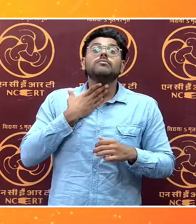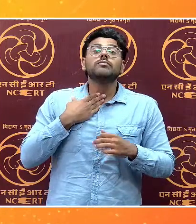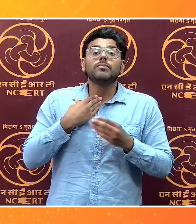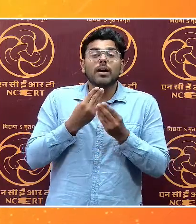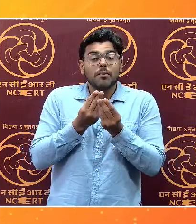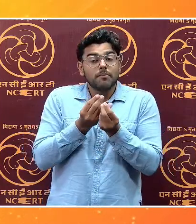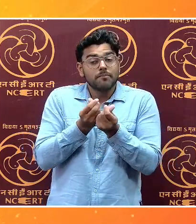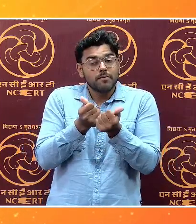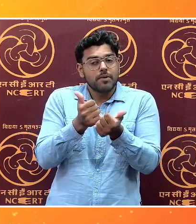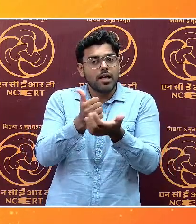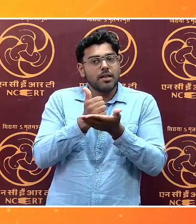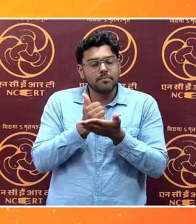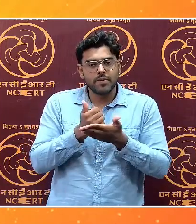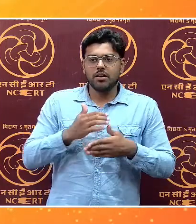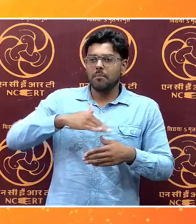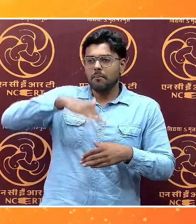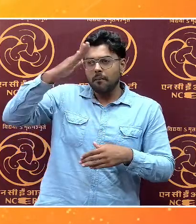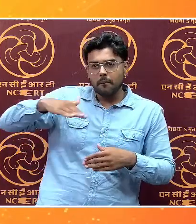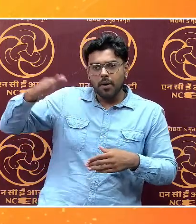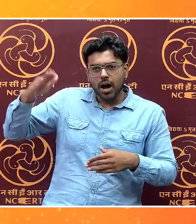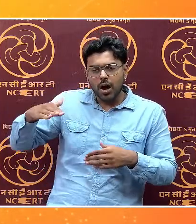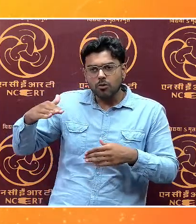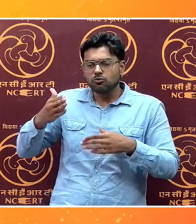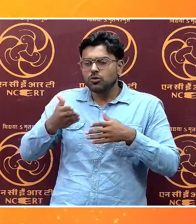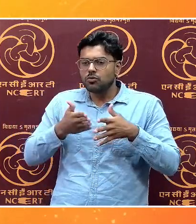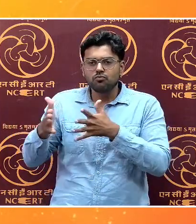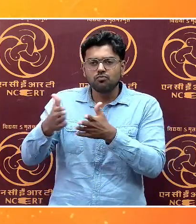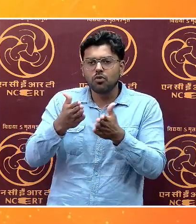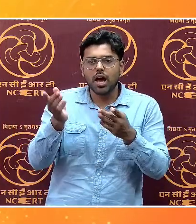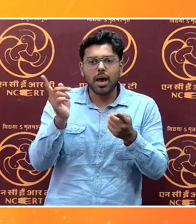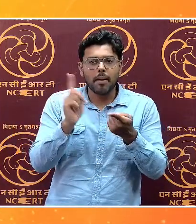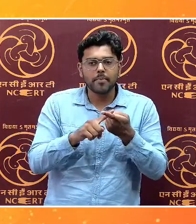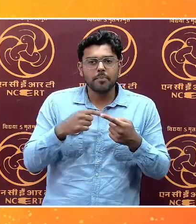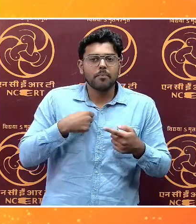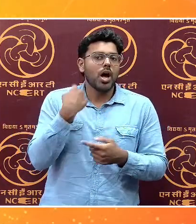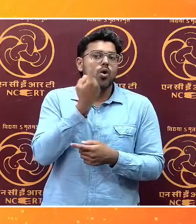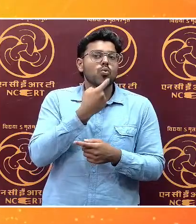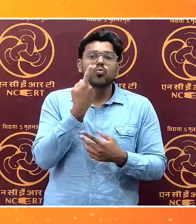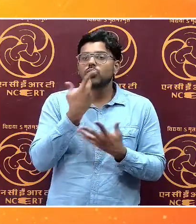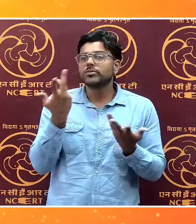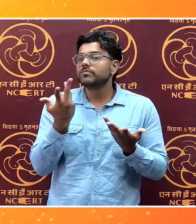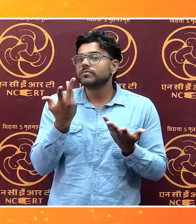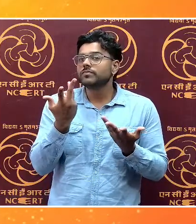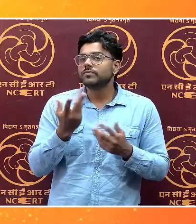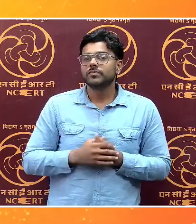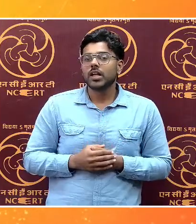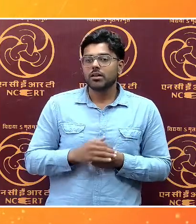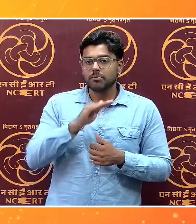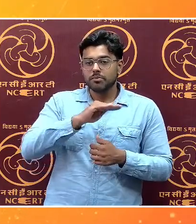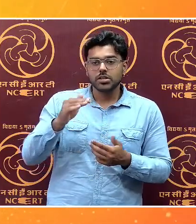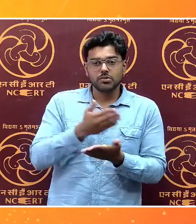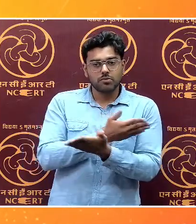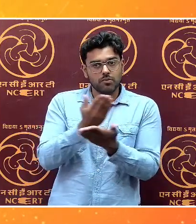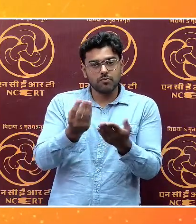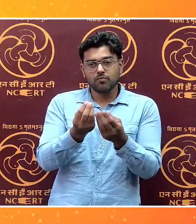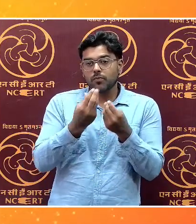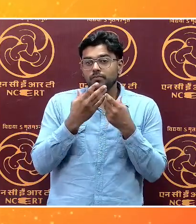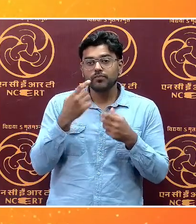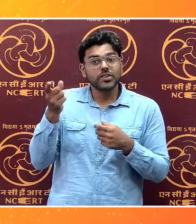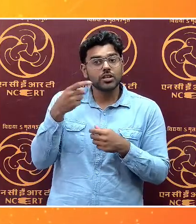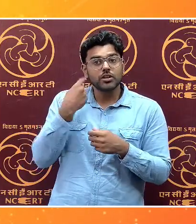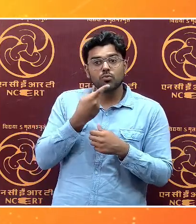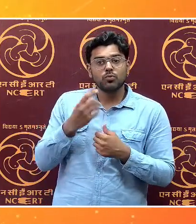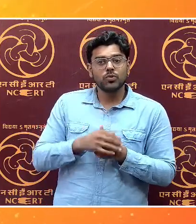From mountain to sea, I quietly flow. Who am I? So, dear children, just tell me, who is